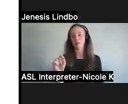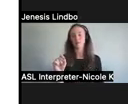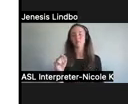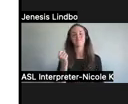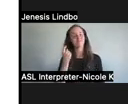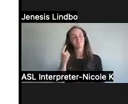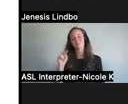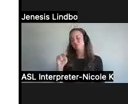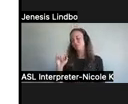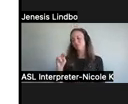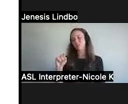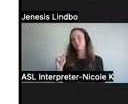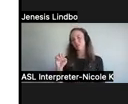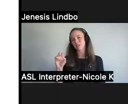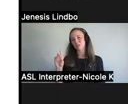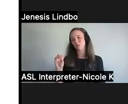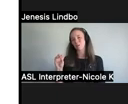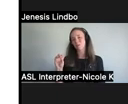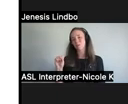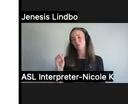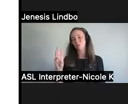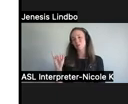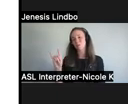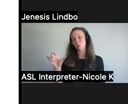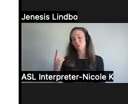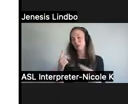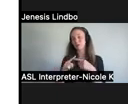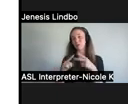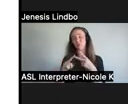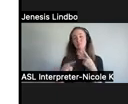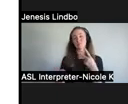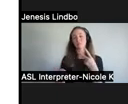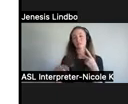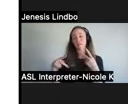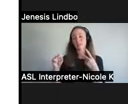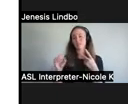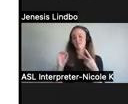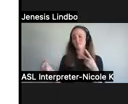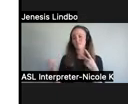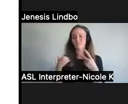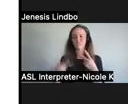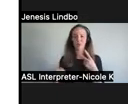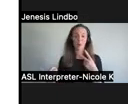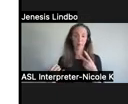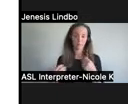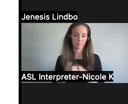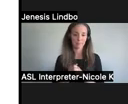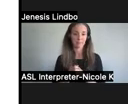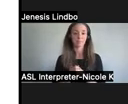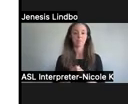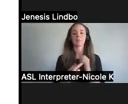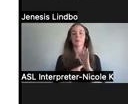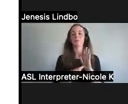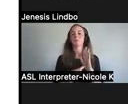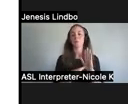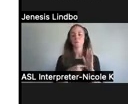Switch and PlayStation do not have a Co-Pilot feature as of right now. So here's just a picture example